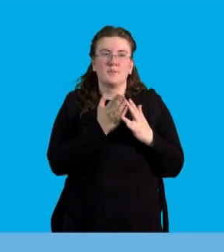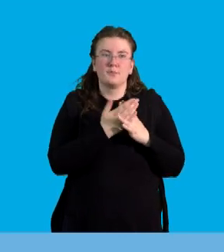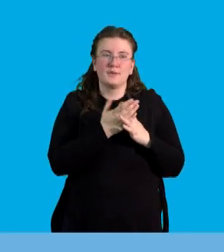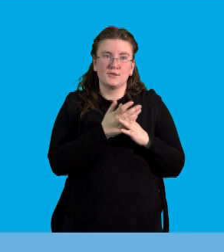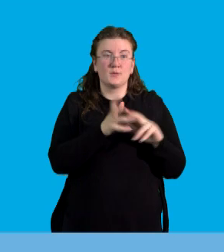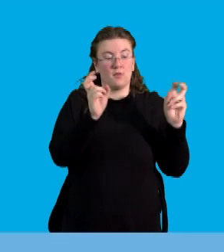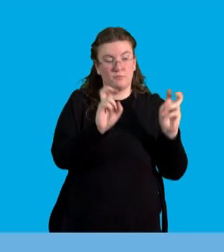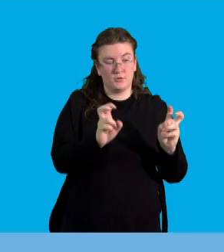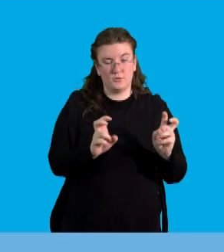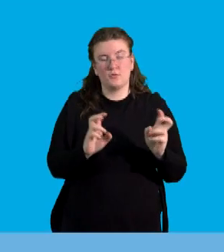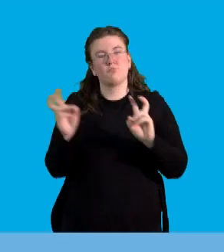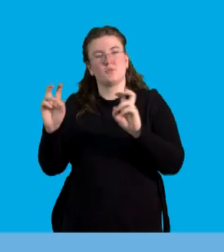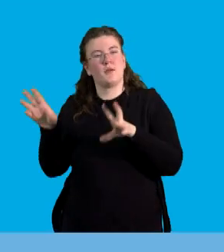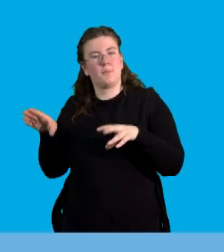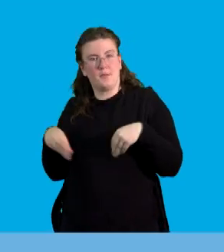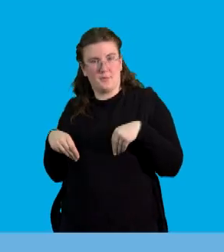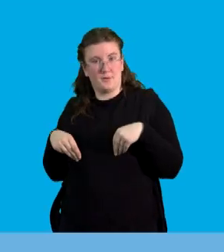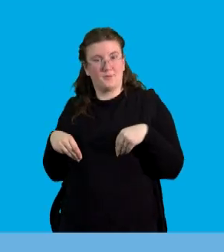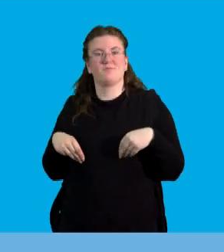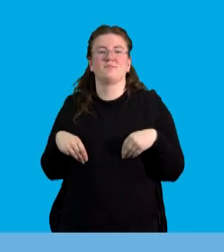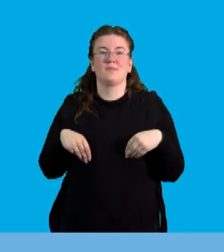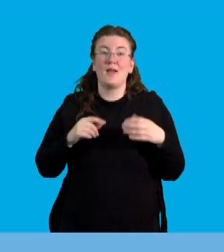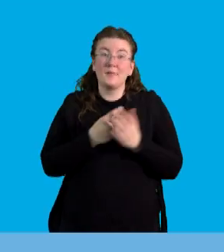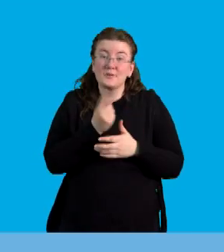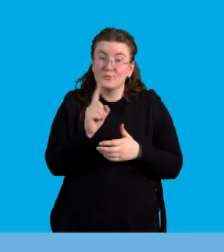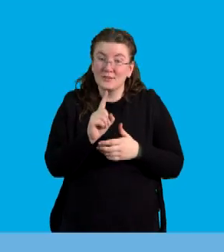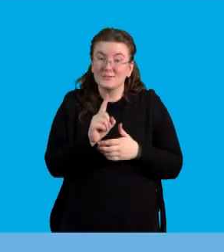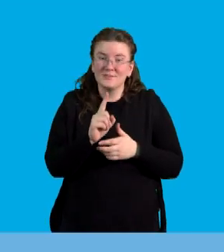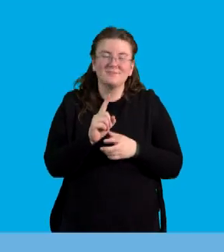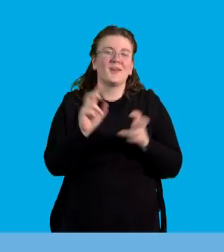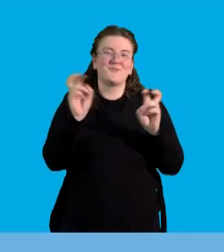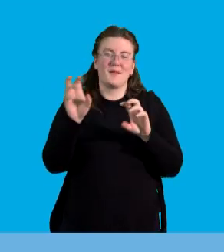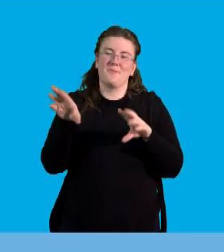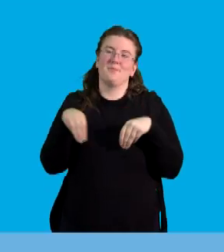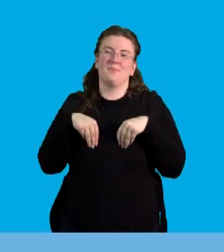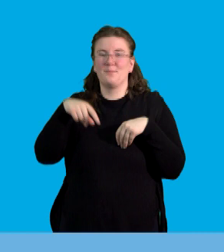conductor and the electricity, that causes the conductors to heat up.